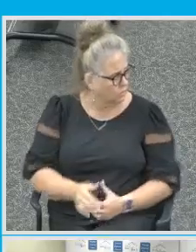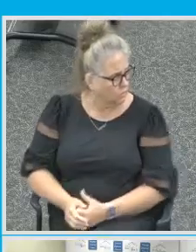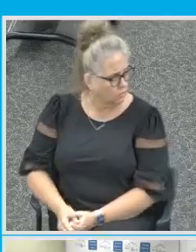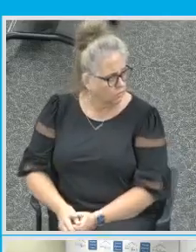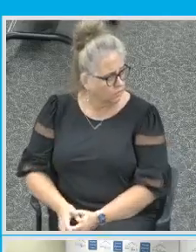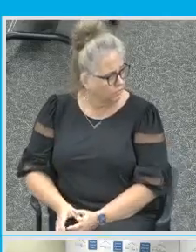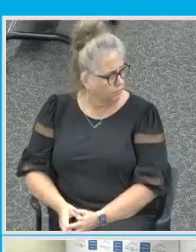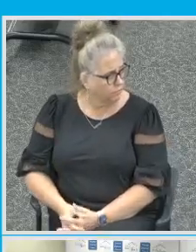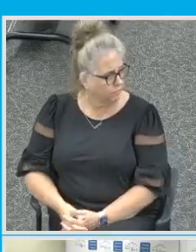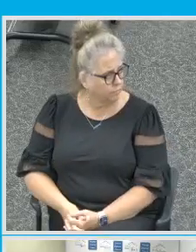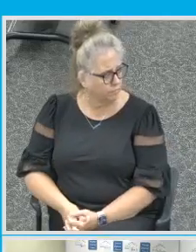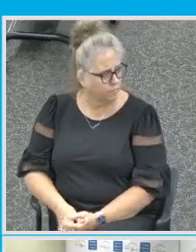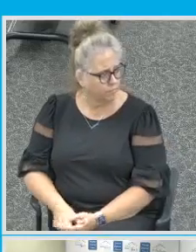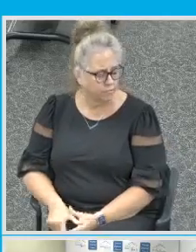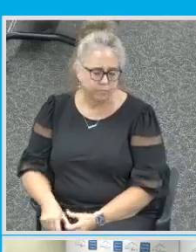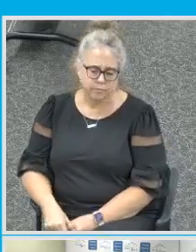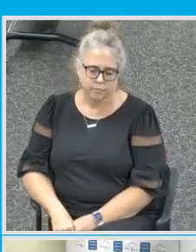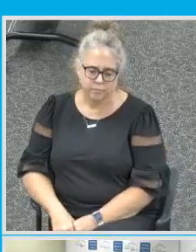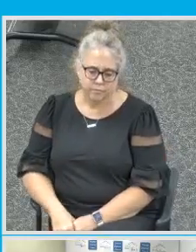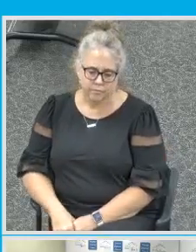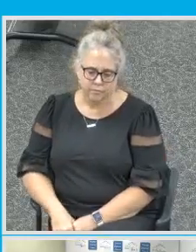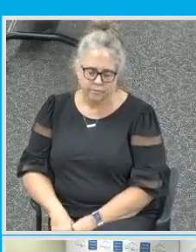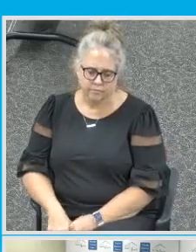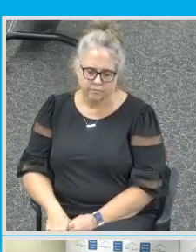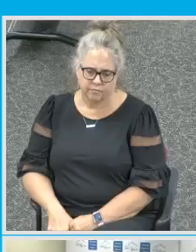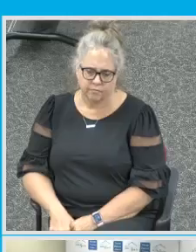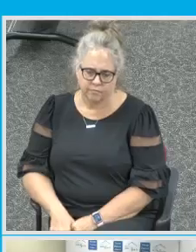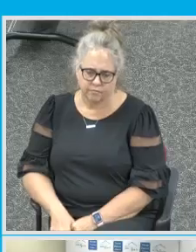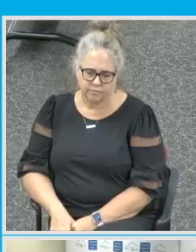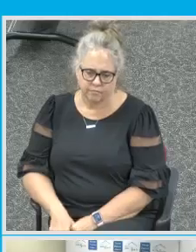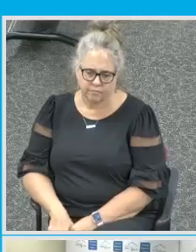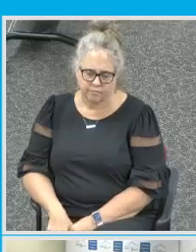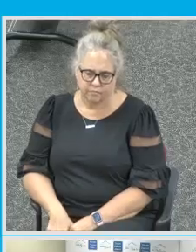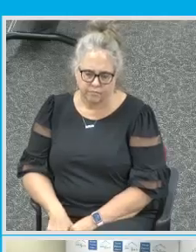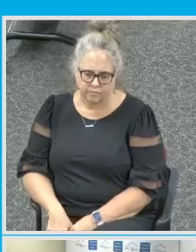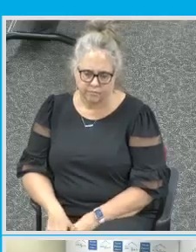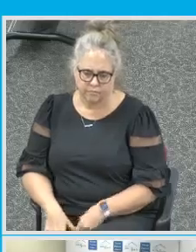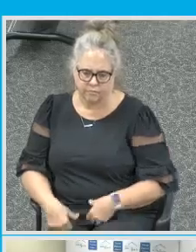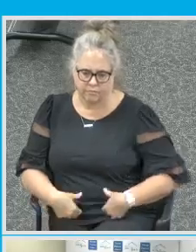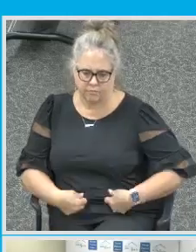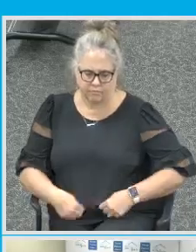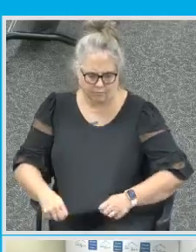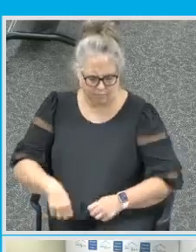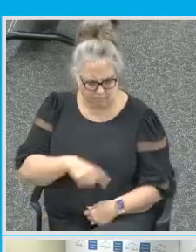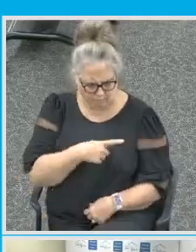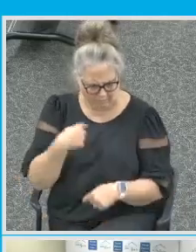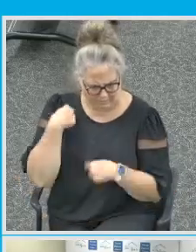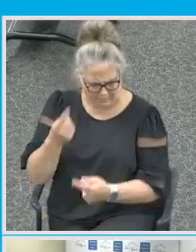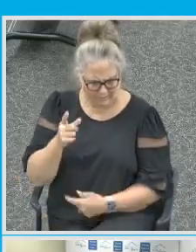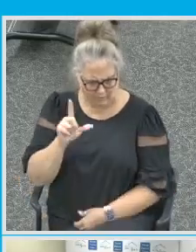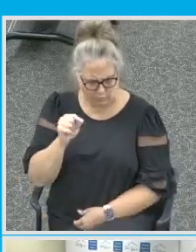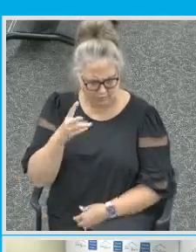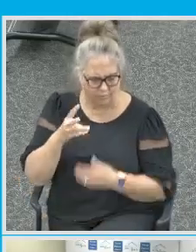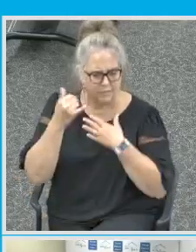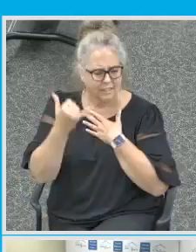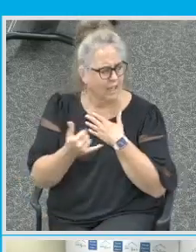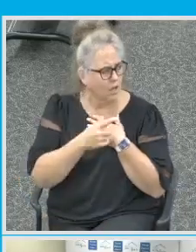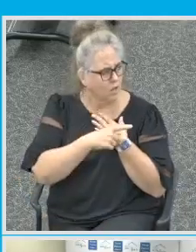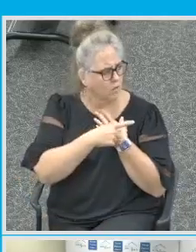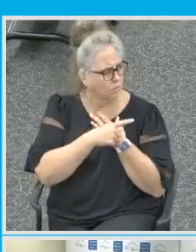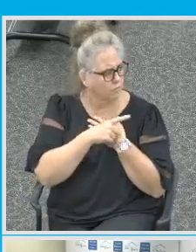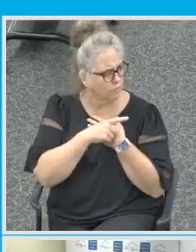Thank you, Eric. He's been, involved since I think like 2016 when this group began. And then our next person I invited is David Galvan. He